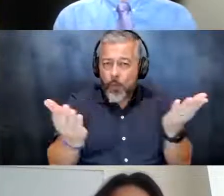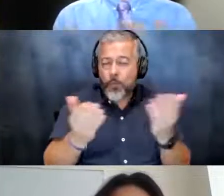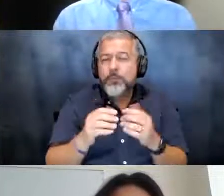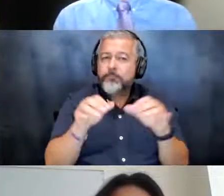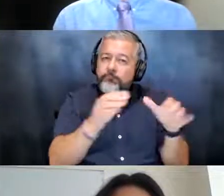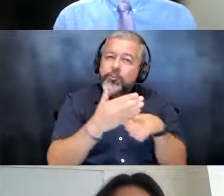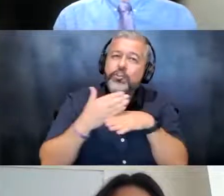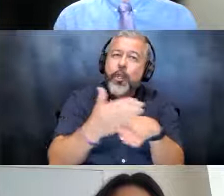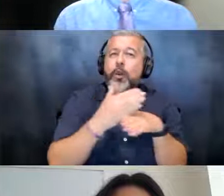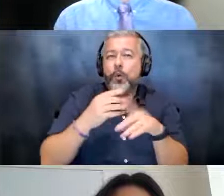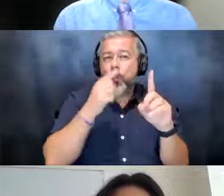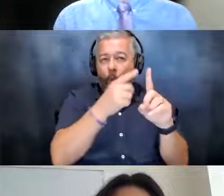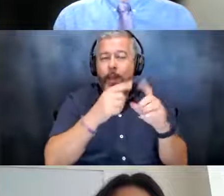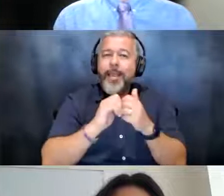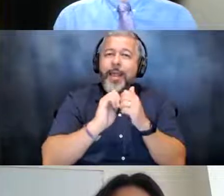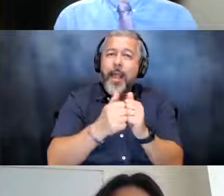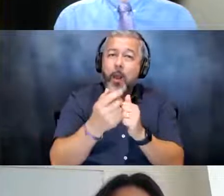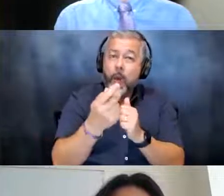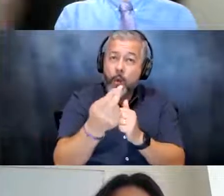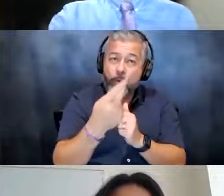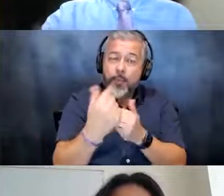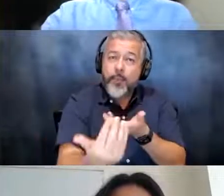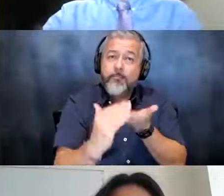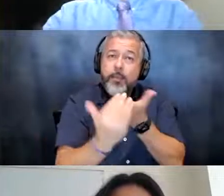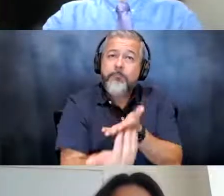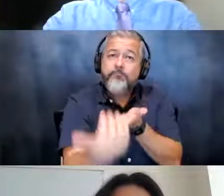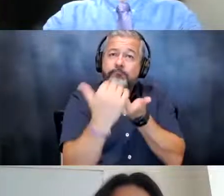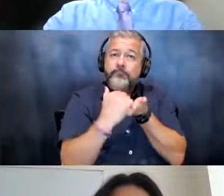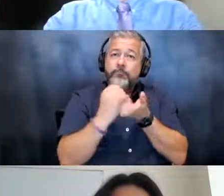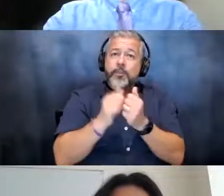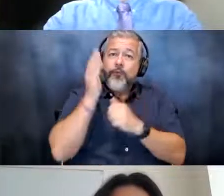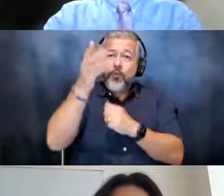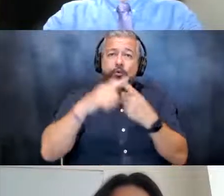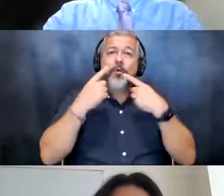we can partner in the future to accomplish those goals.